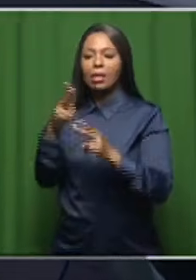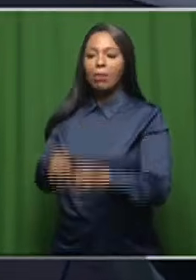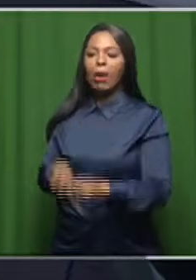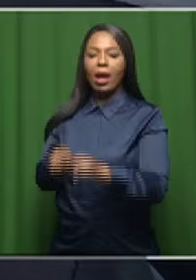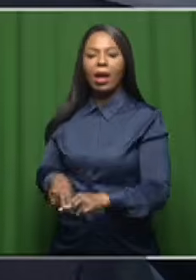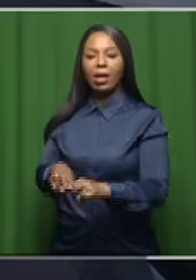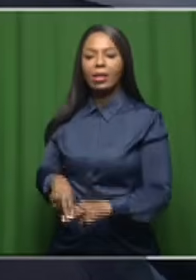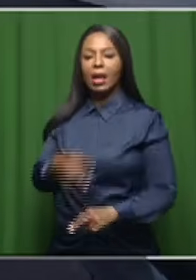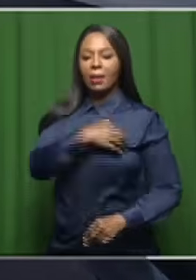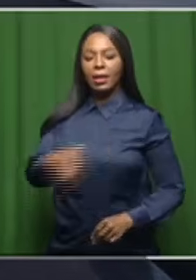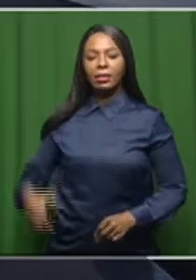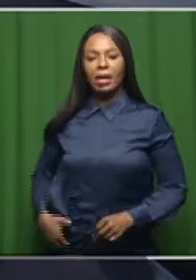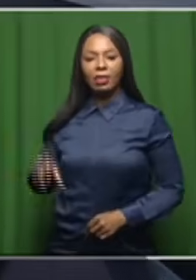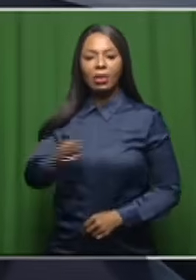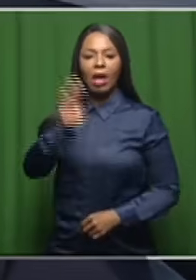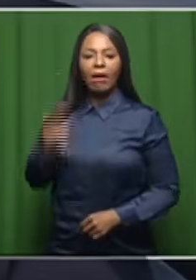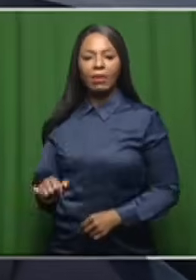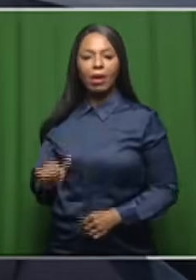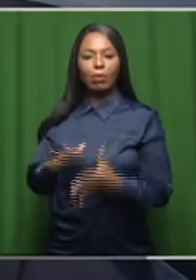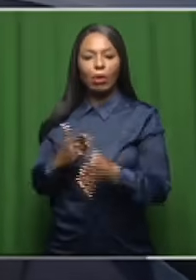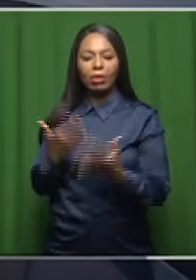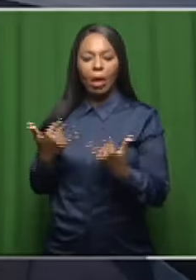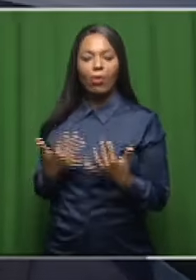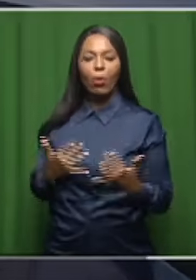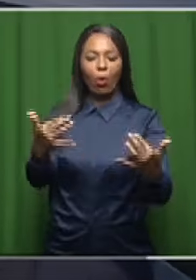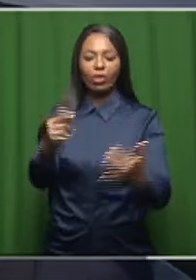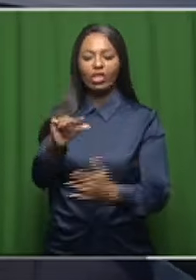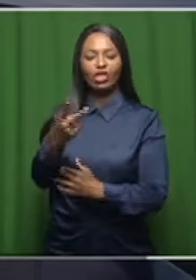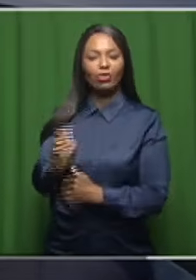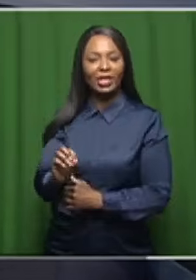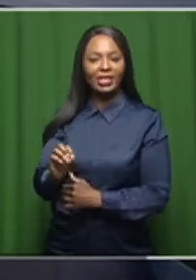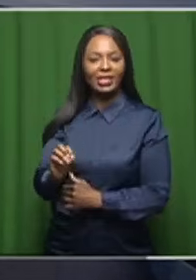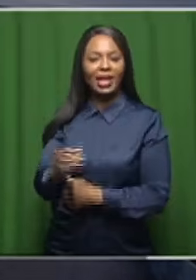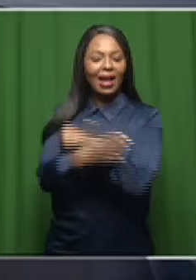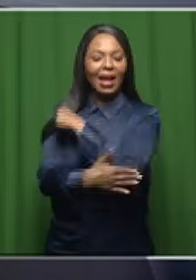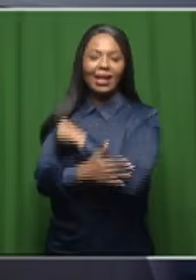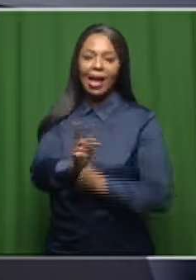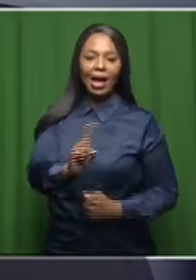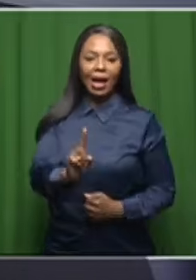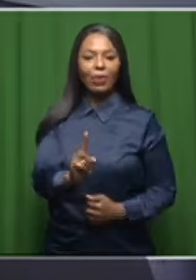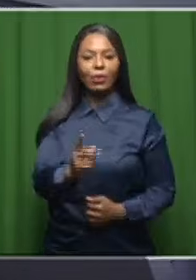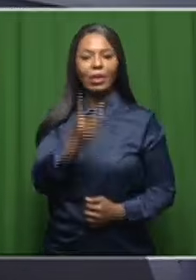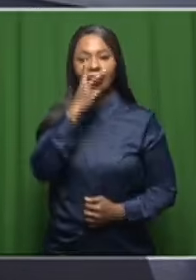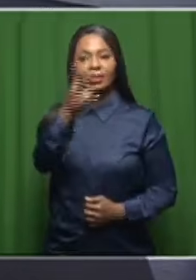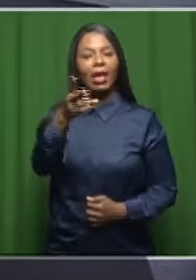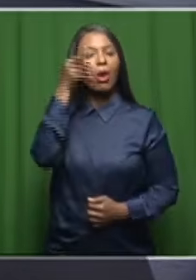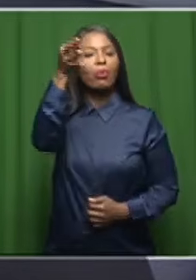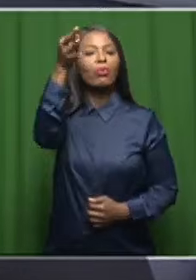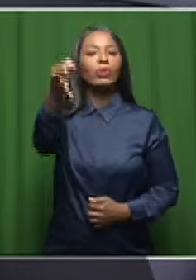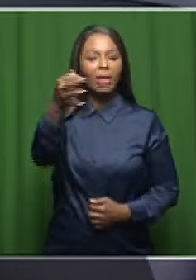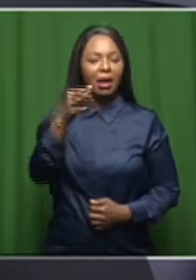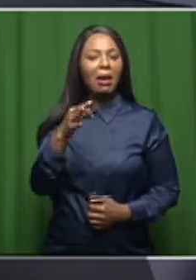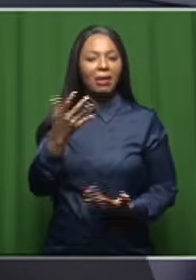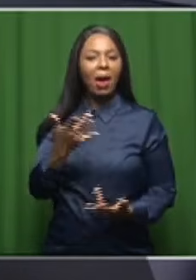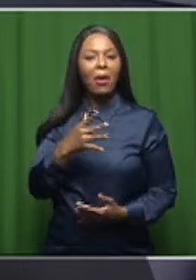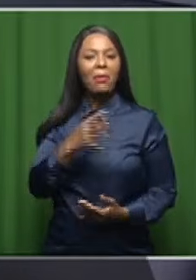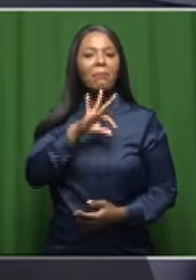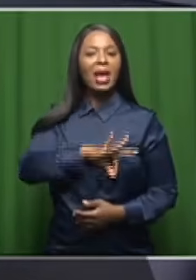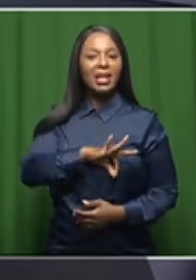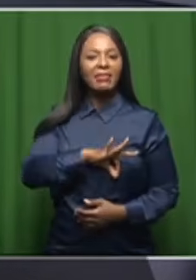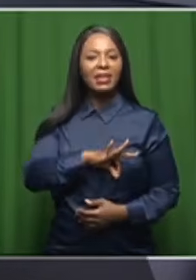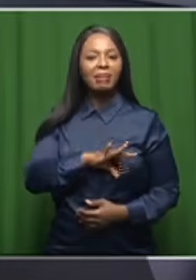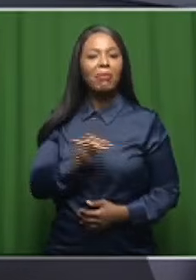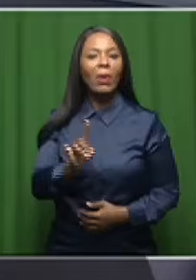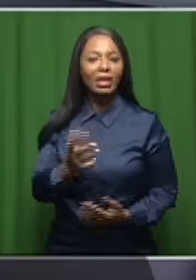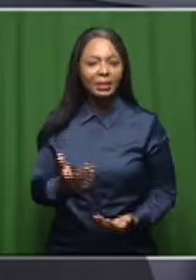purely because we're a G20 country, but we're looking at it in terms of the beneficiation and scaling it up for the continent. And